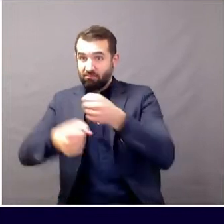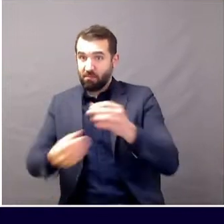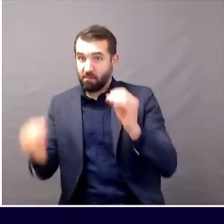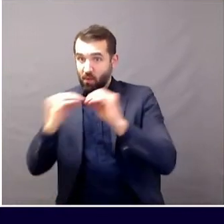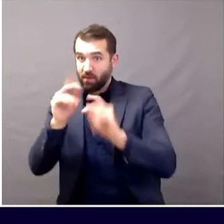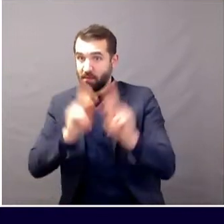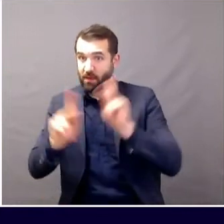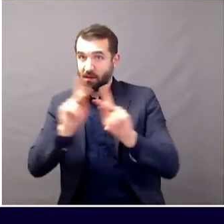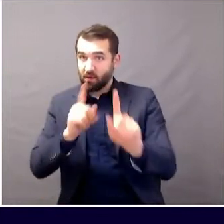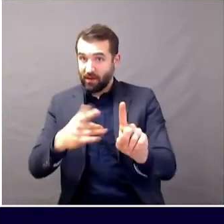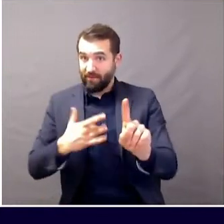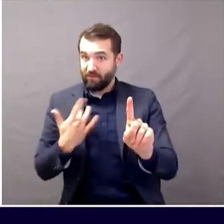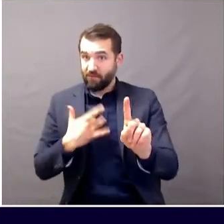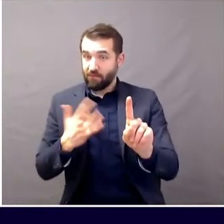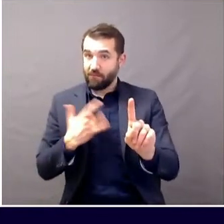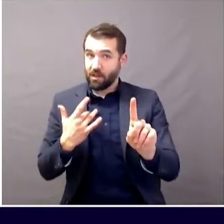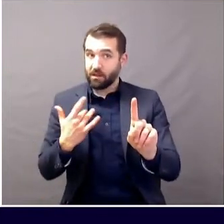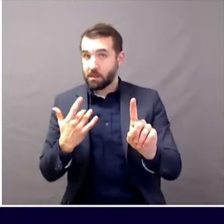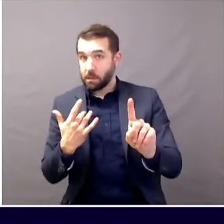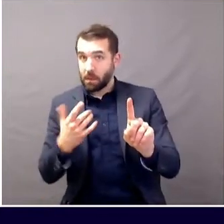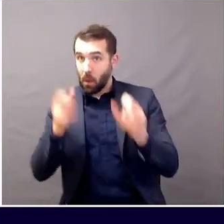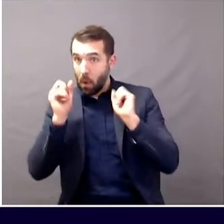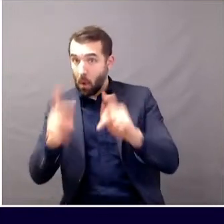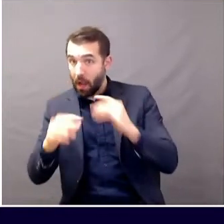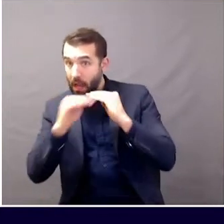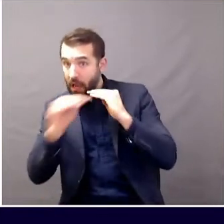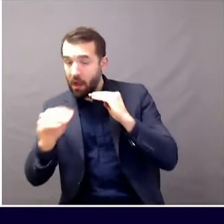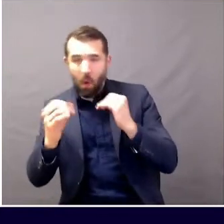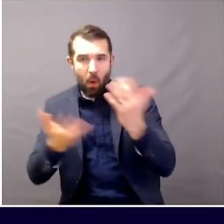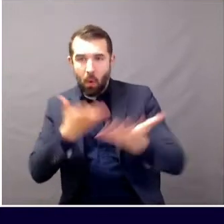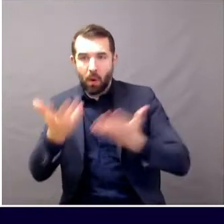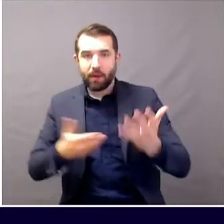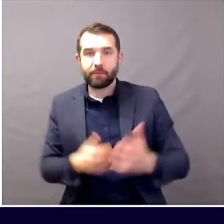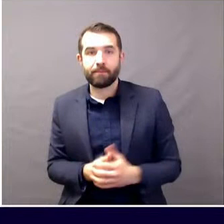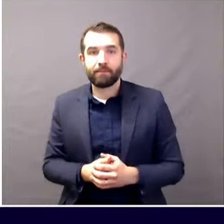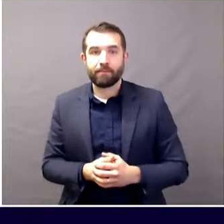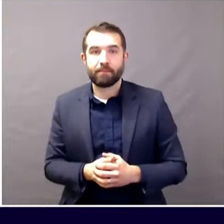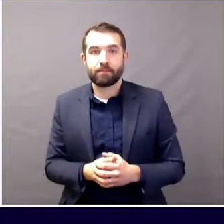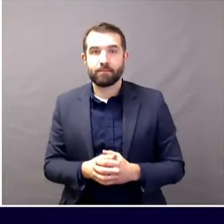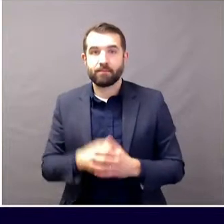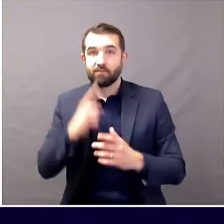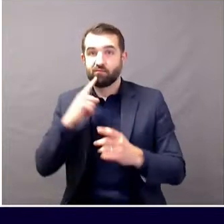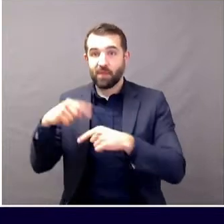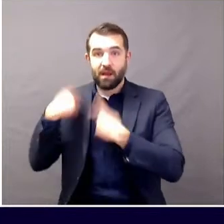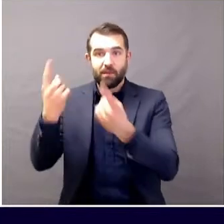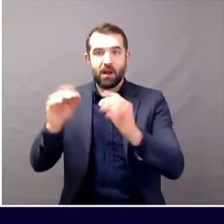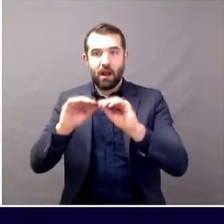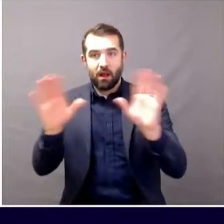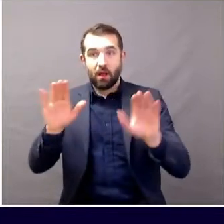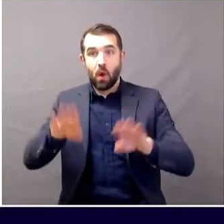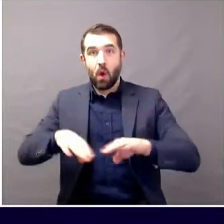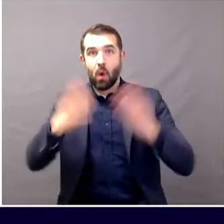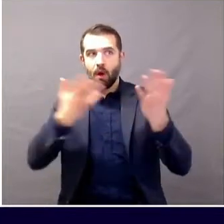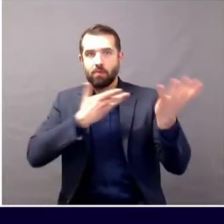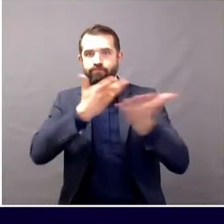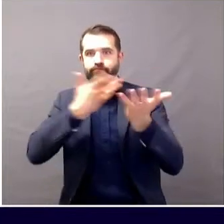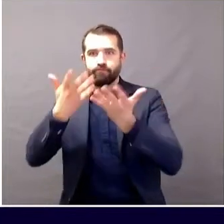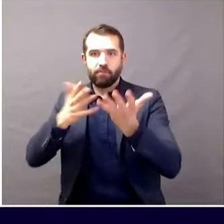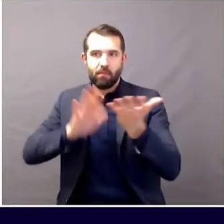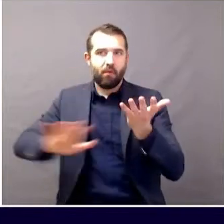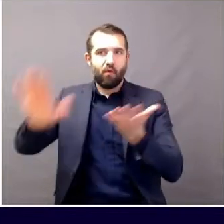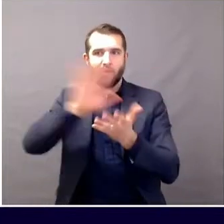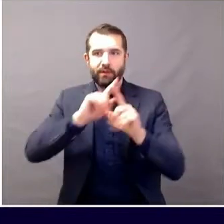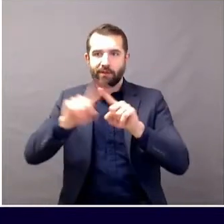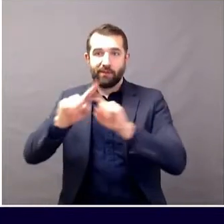have maintained really good and open communication with hospitals through various different planning meetings that occur throughout the